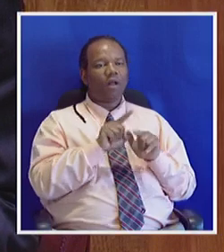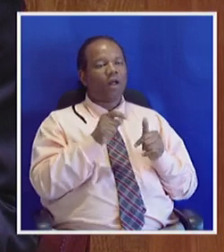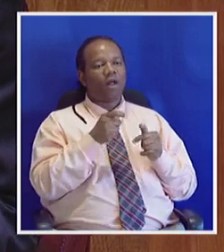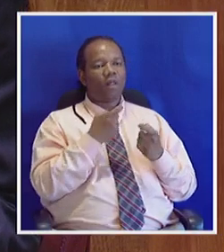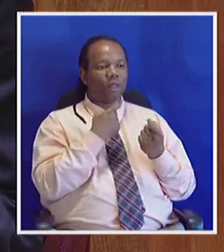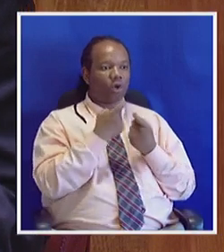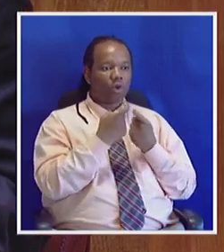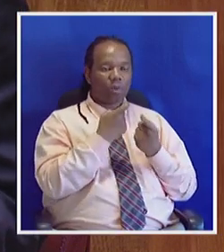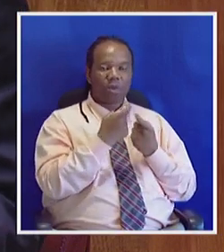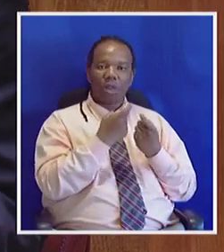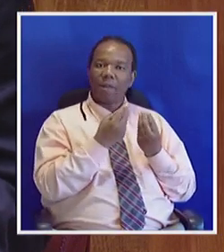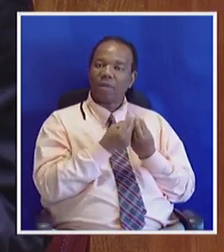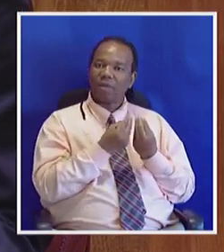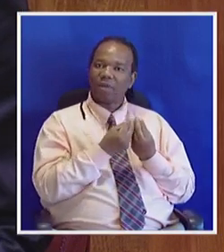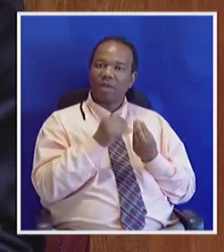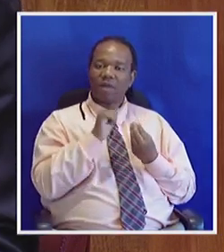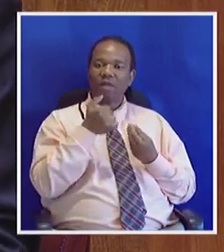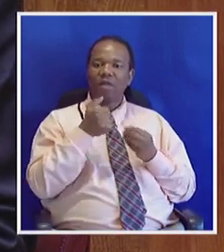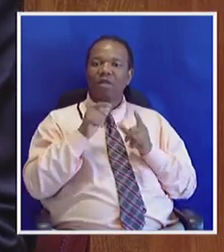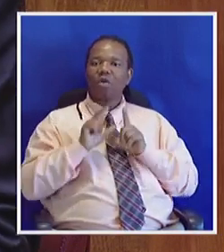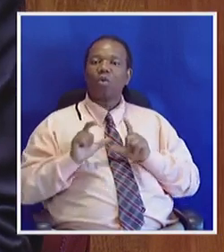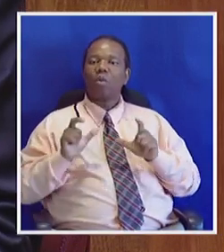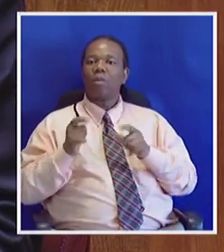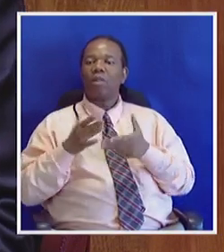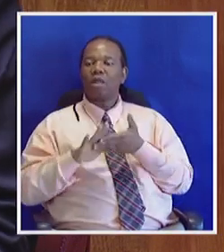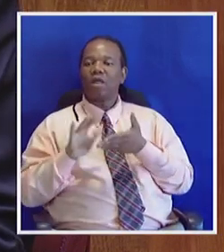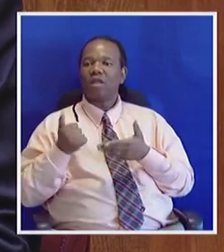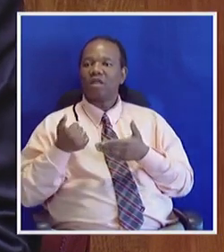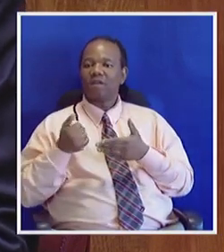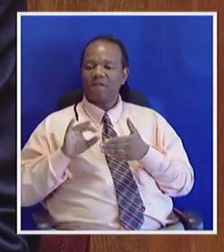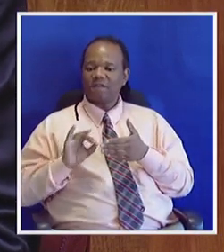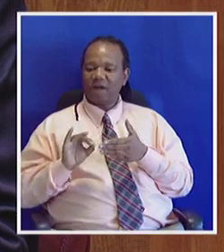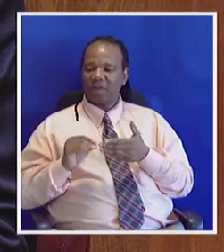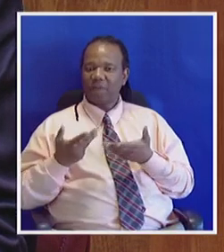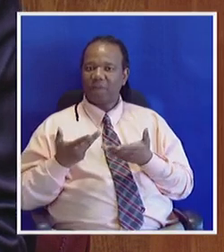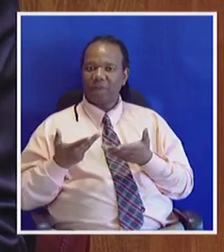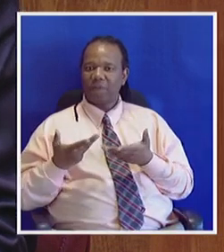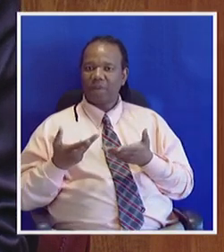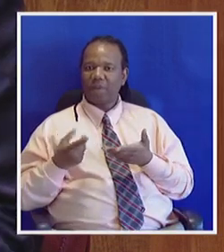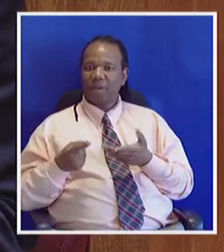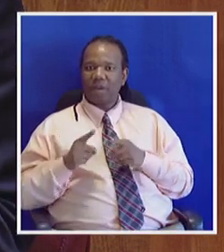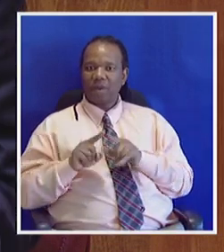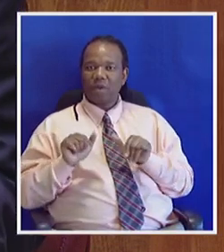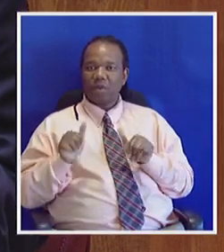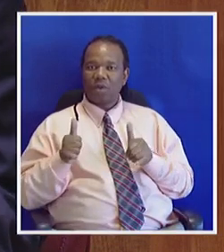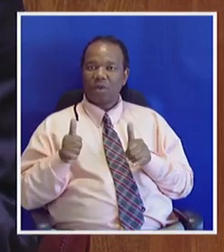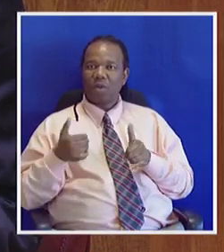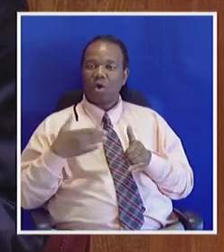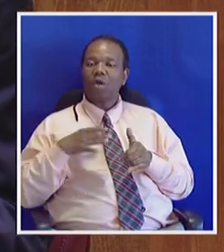following. Colleges are highly underfunded, and it is a miracle that none have closed doors so far.